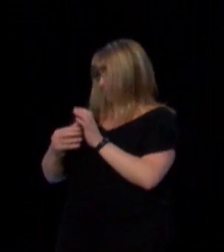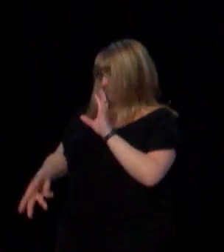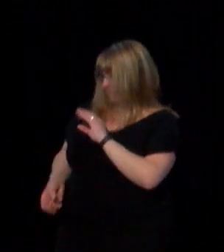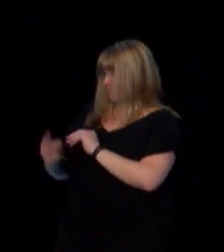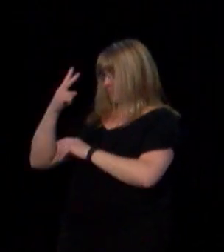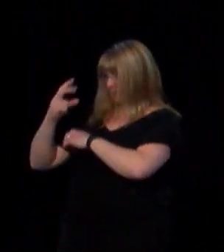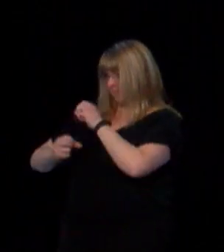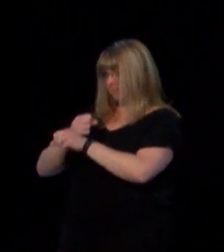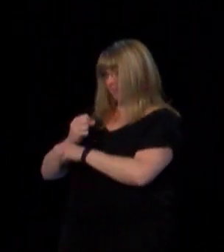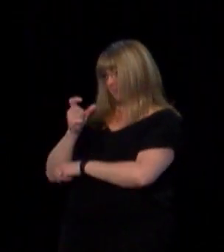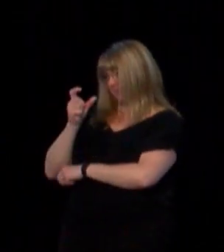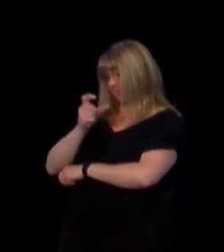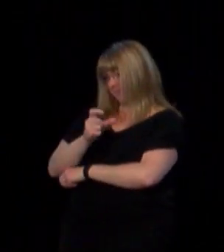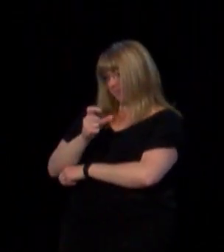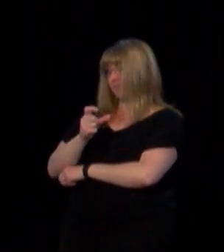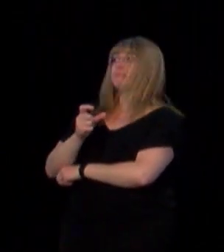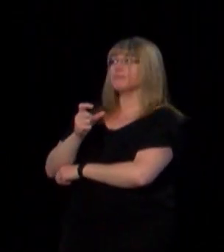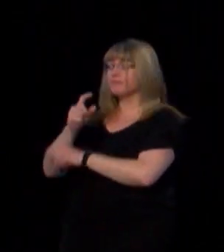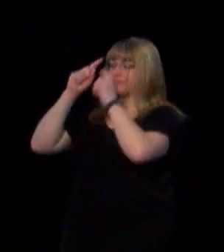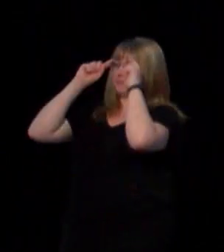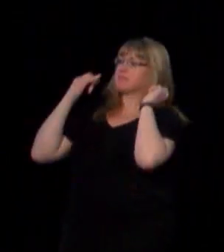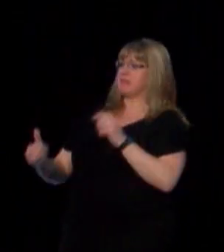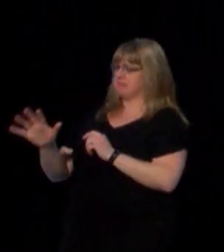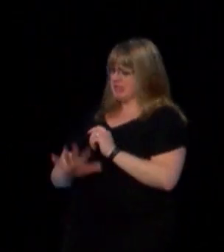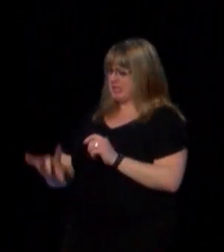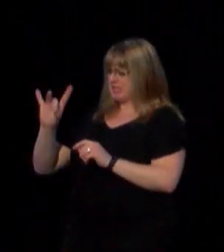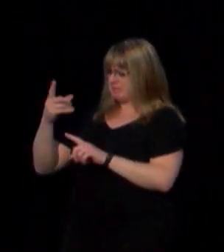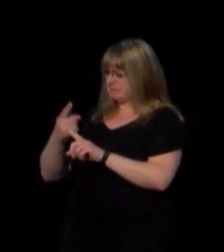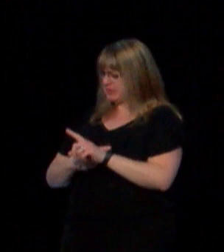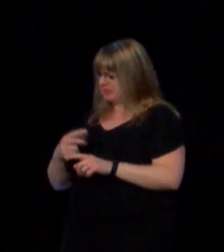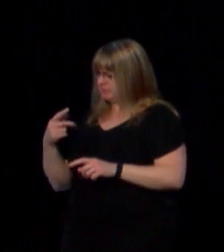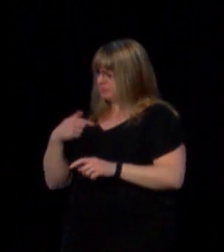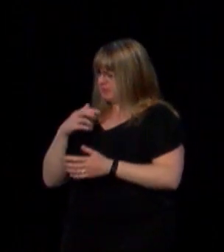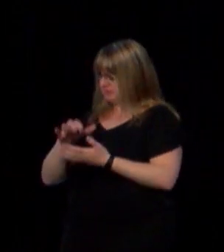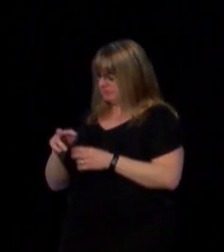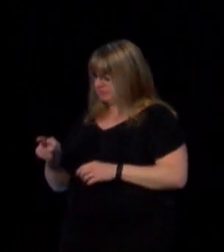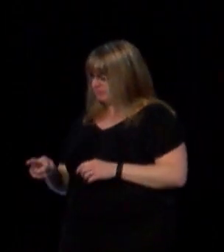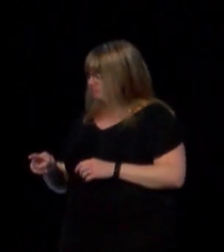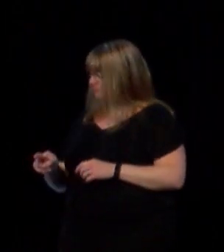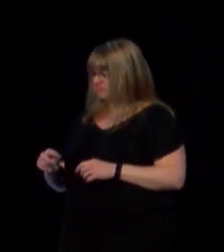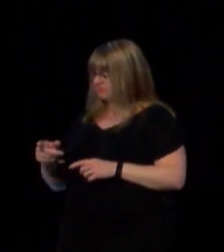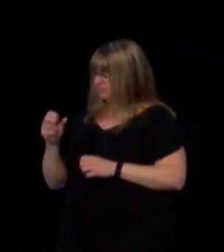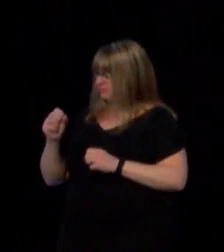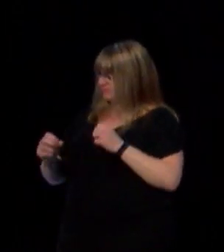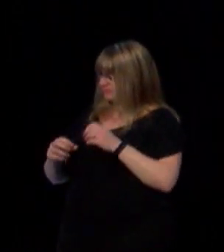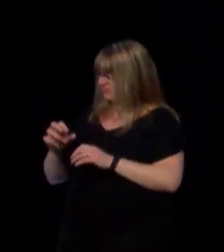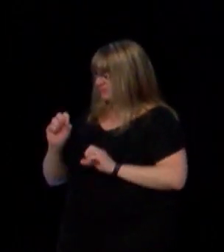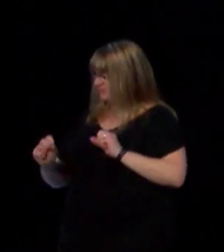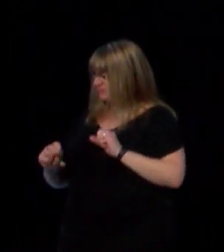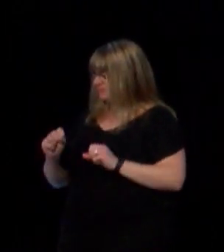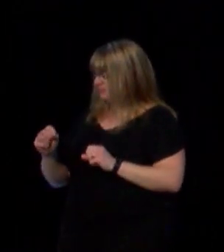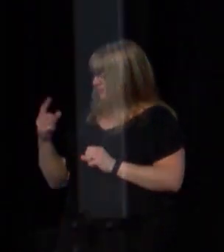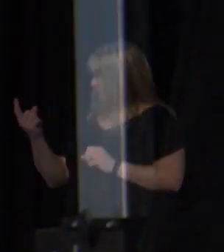Around 8 months of age, it was evident that Carter's motor skills were developmentally behind. And when he was 11 months old, we were told that he had